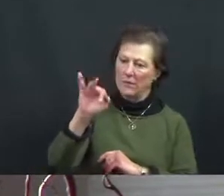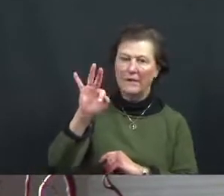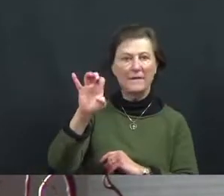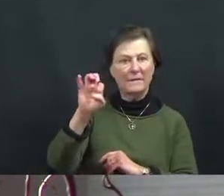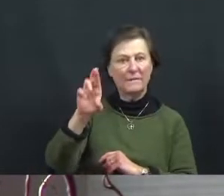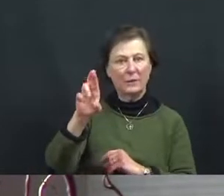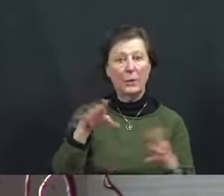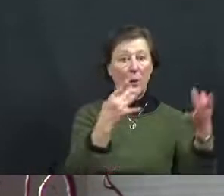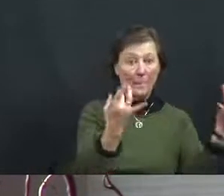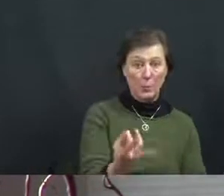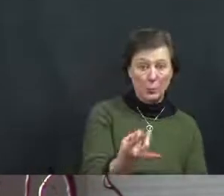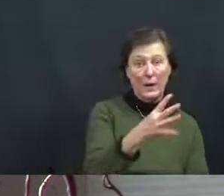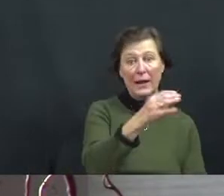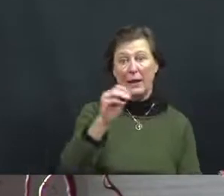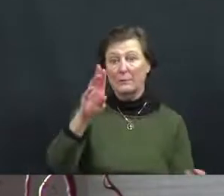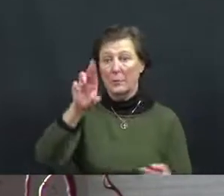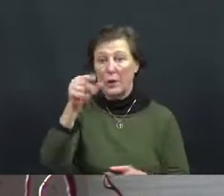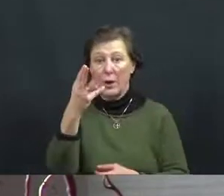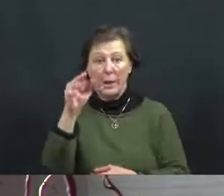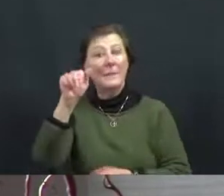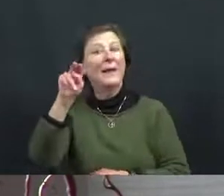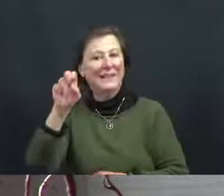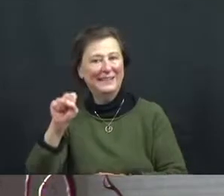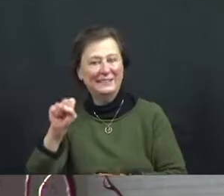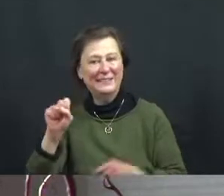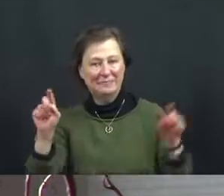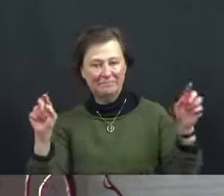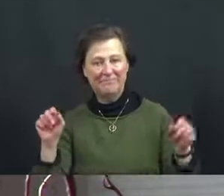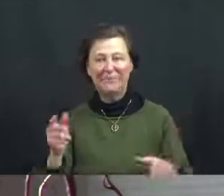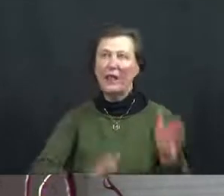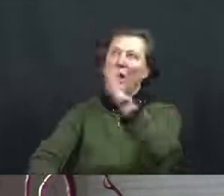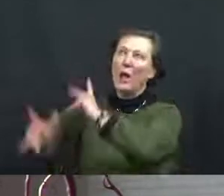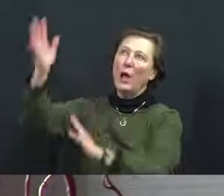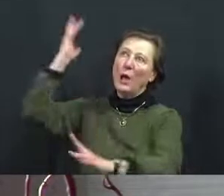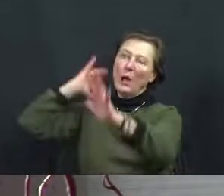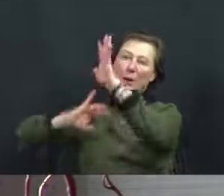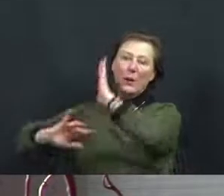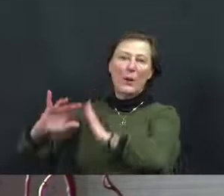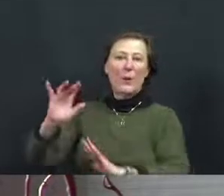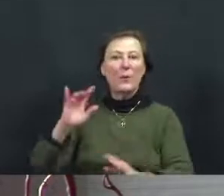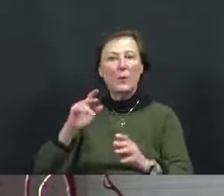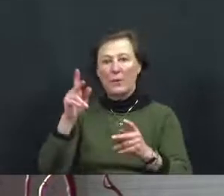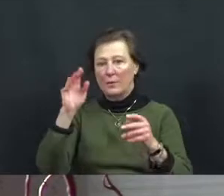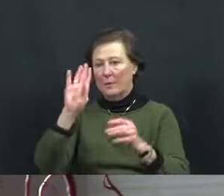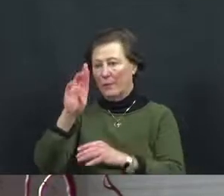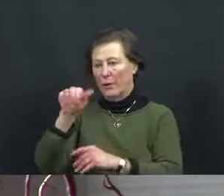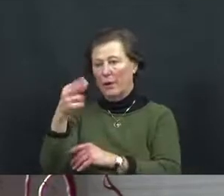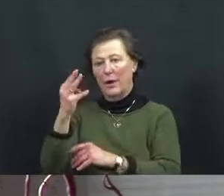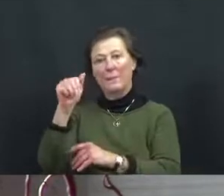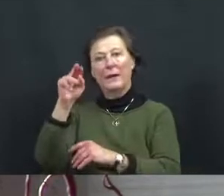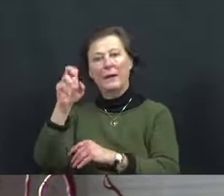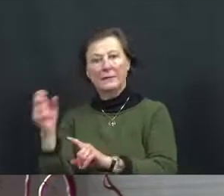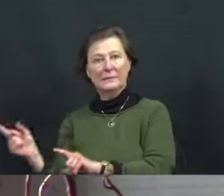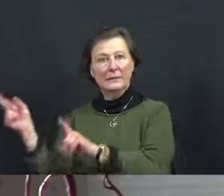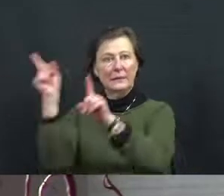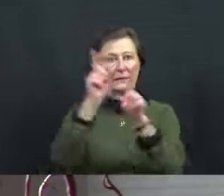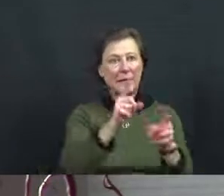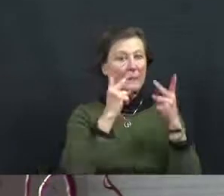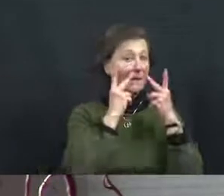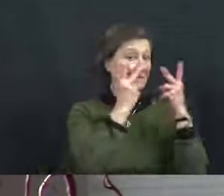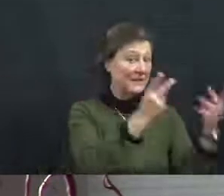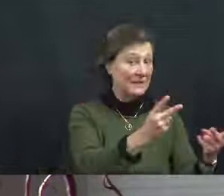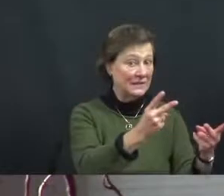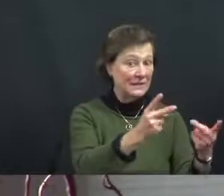the Brahmins. Long ago, a number of Brahmins paid a visit to the Buddha, and